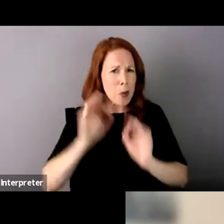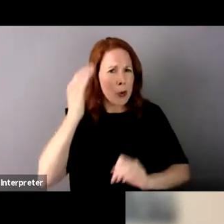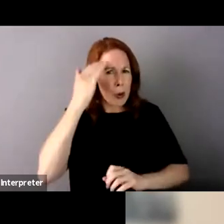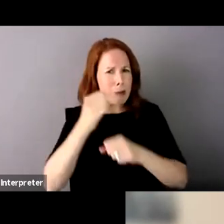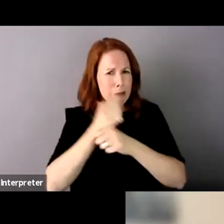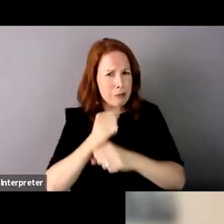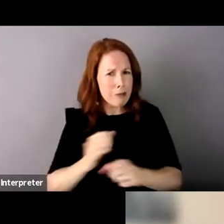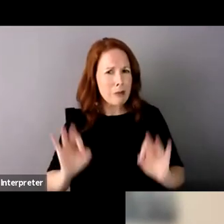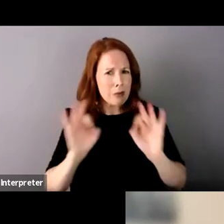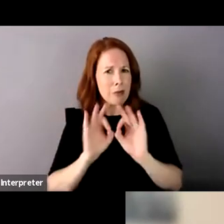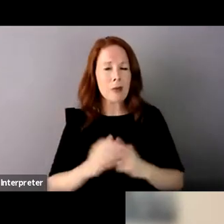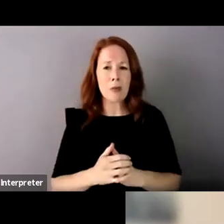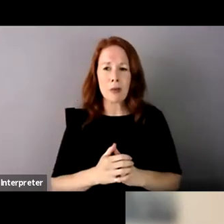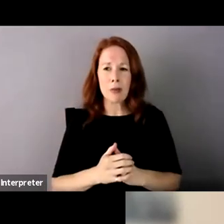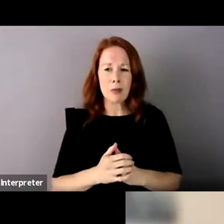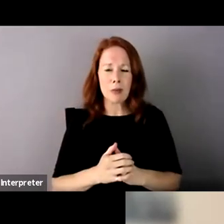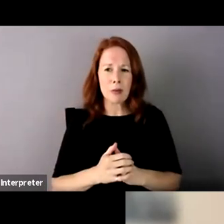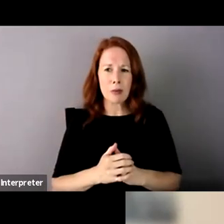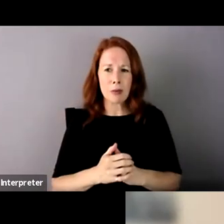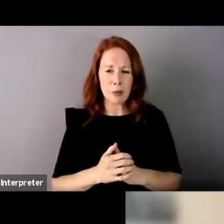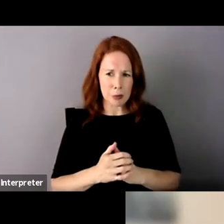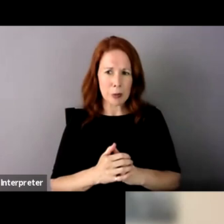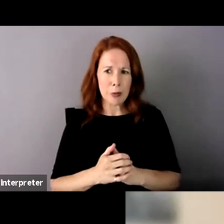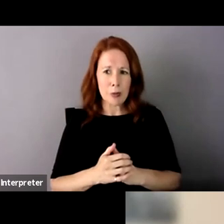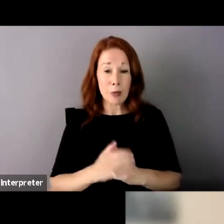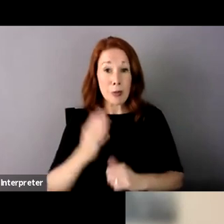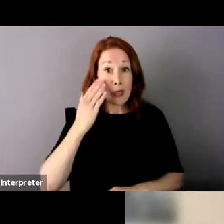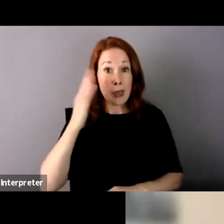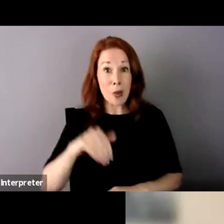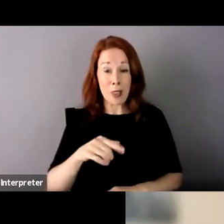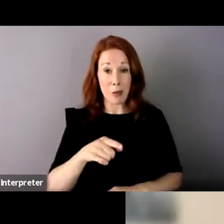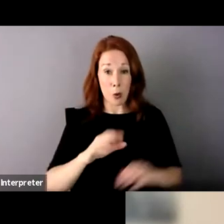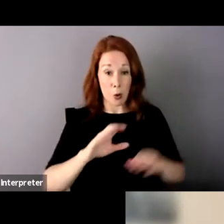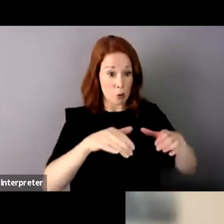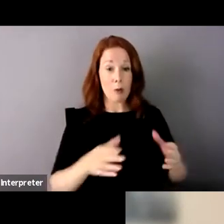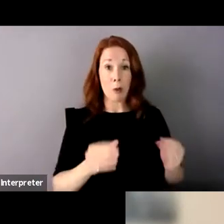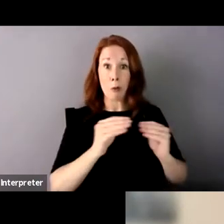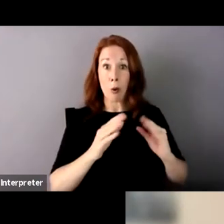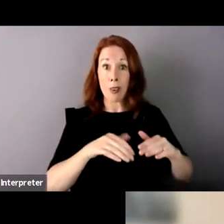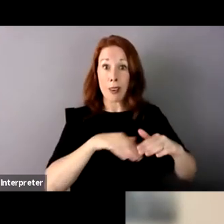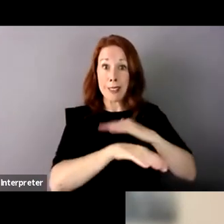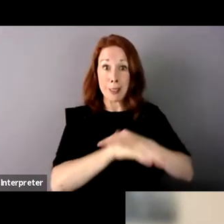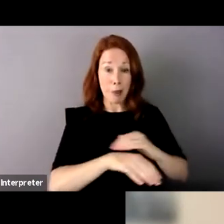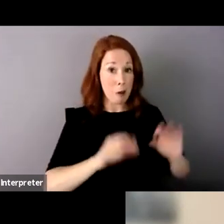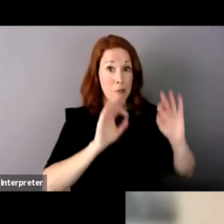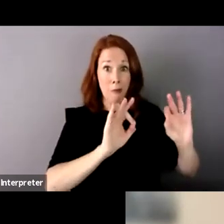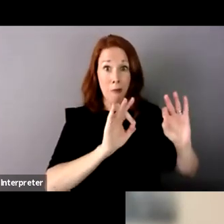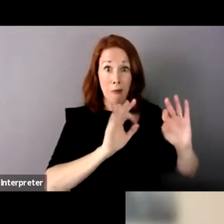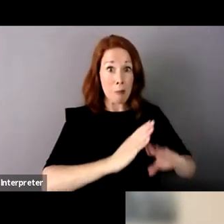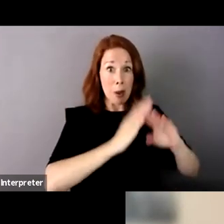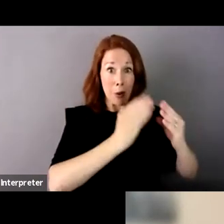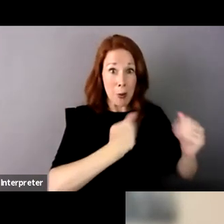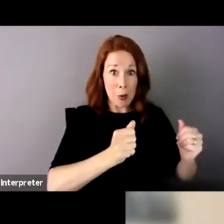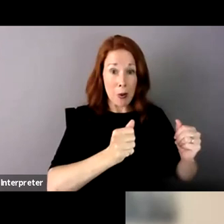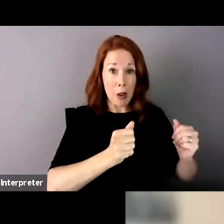a lot of the times when you make one thing more accessible for a certain group, it actually makes it more